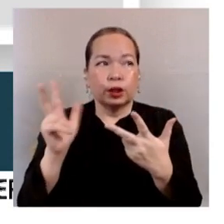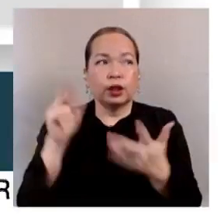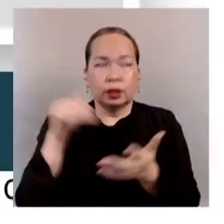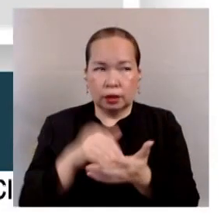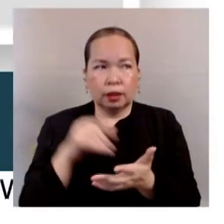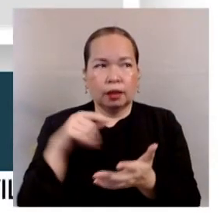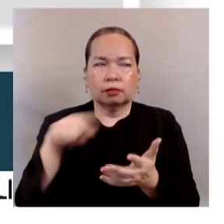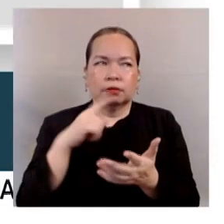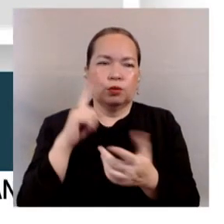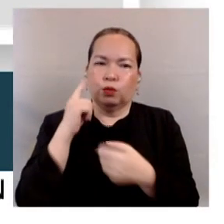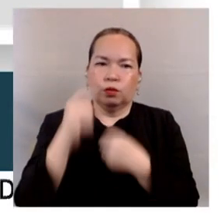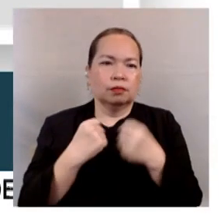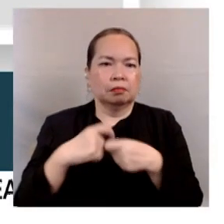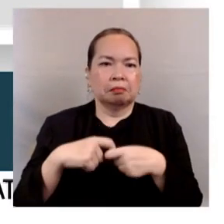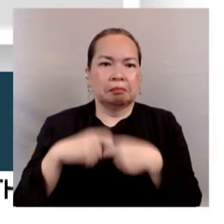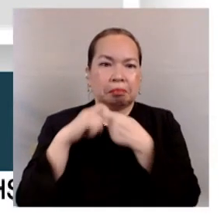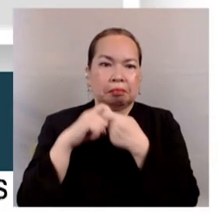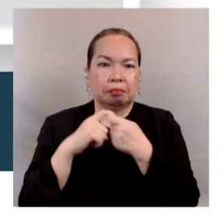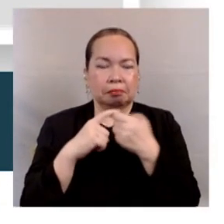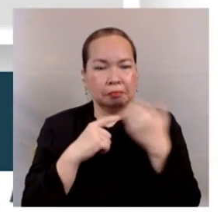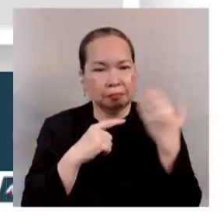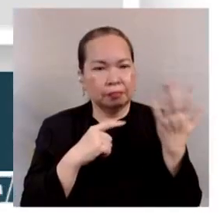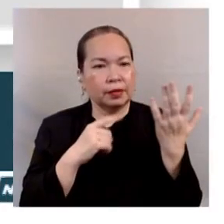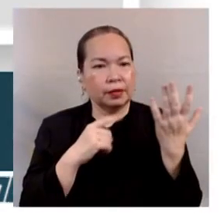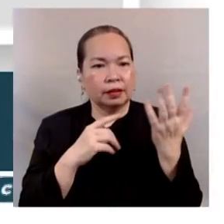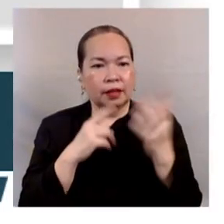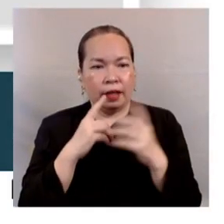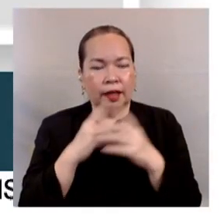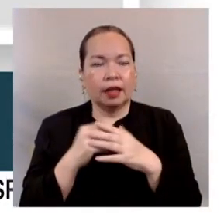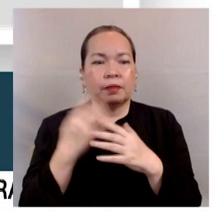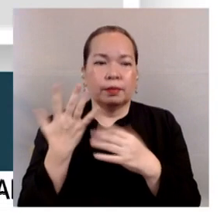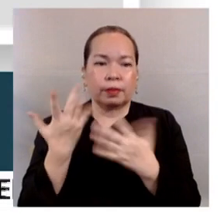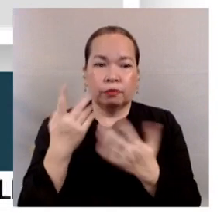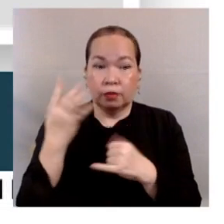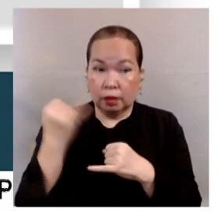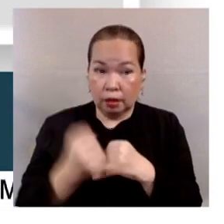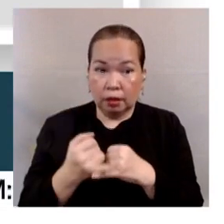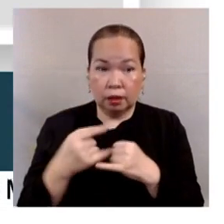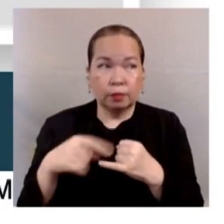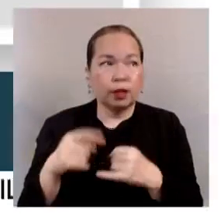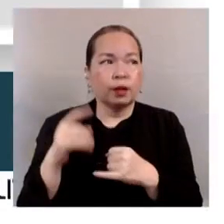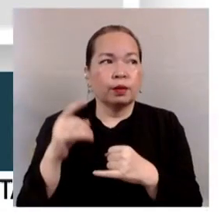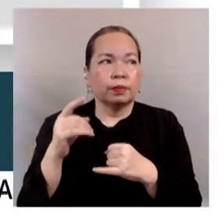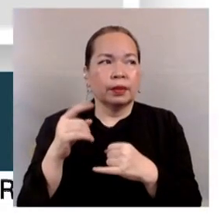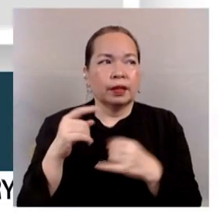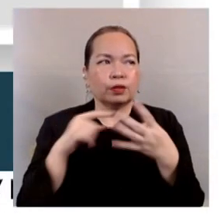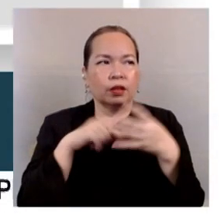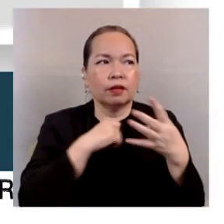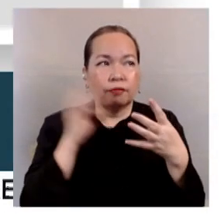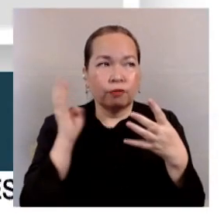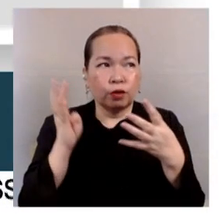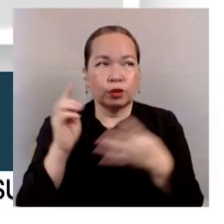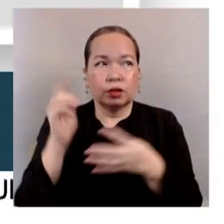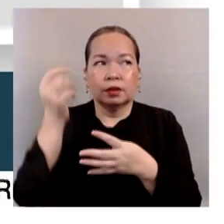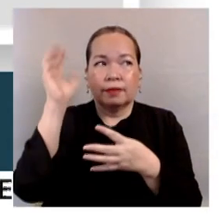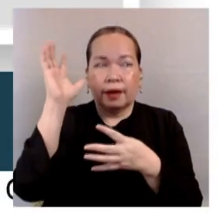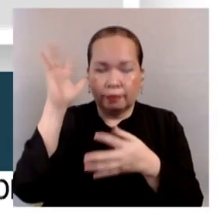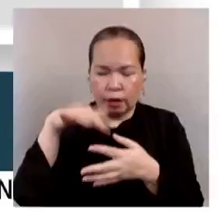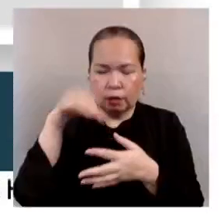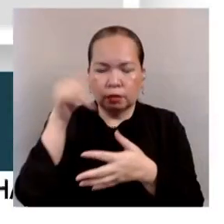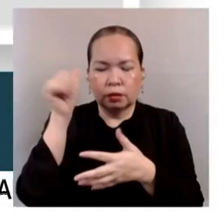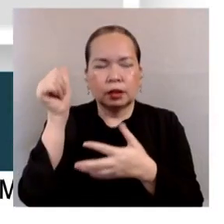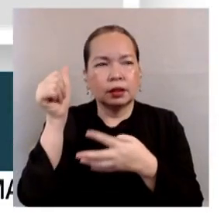for a third offense, and finally for the fourth offense, 30,000 pesos plus recommendation to LTO for